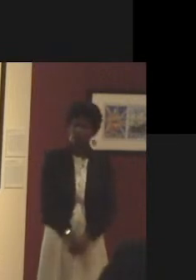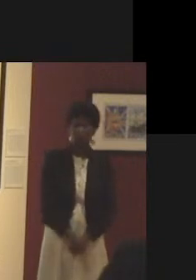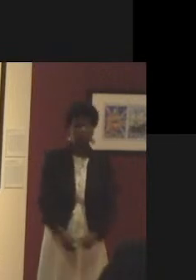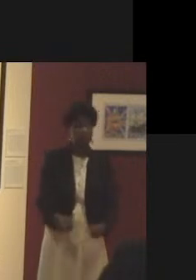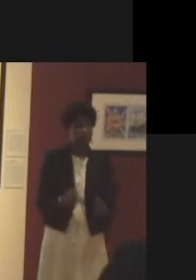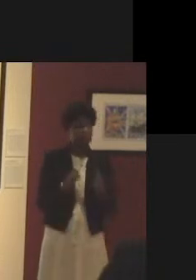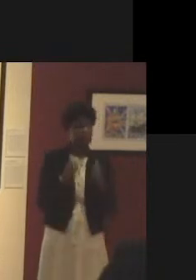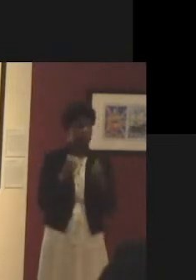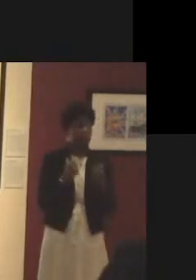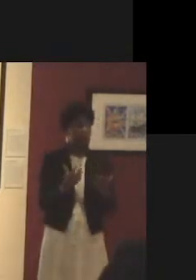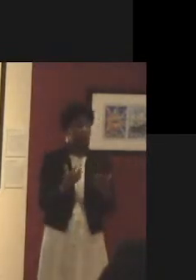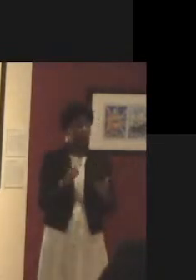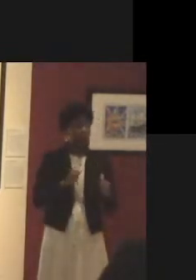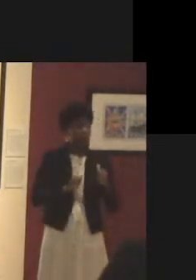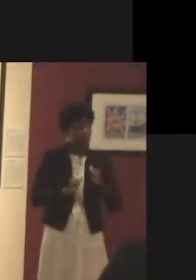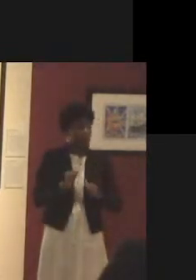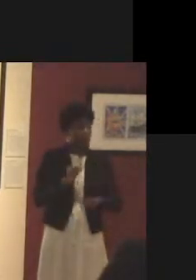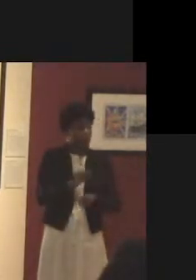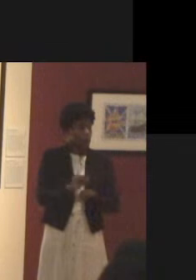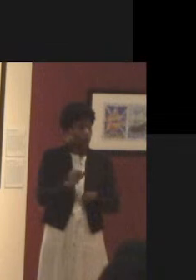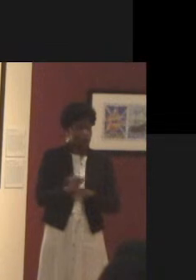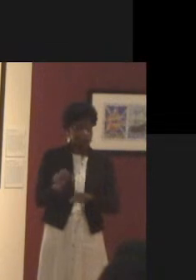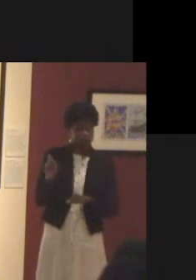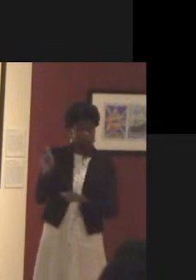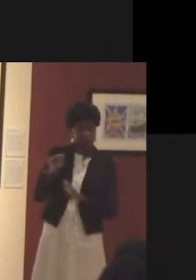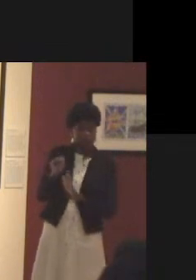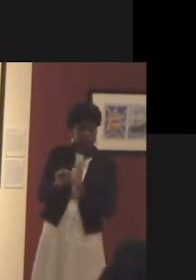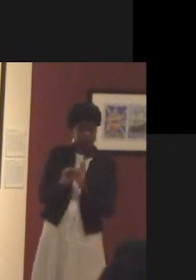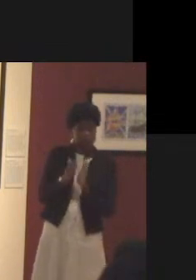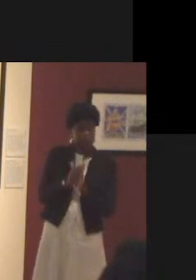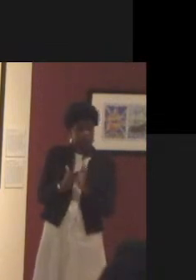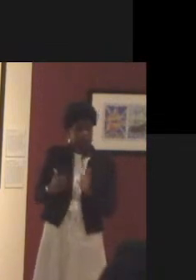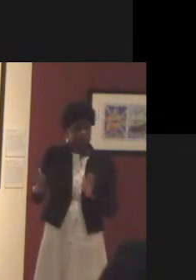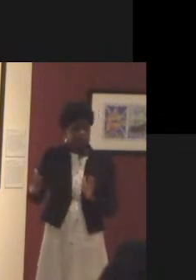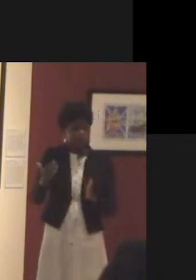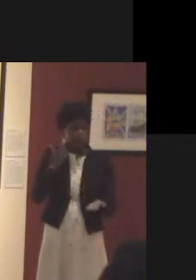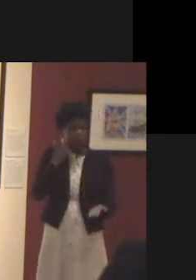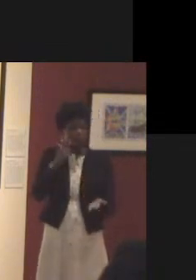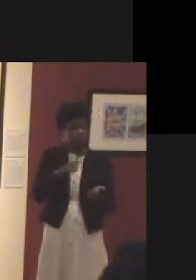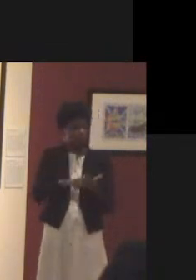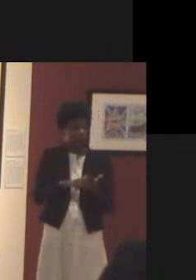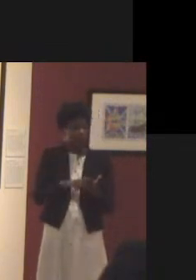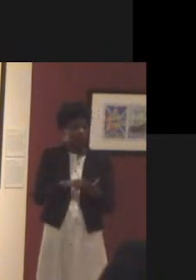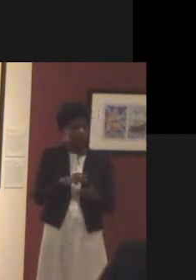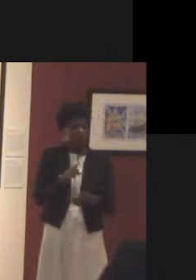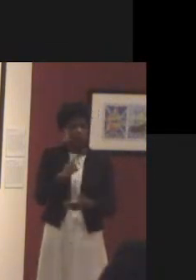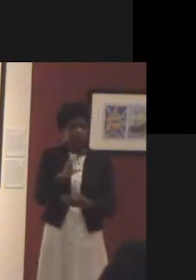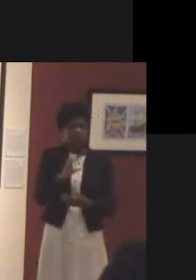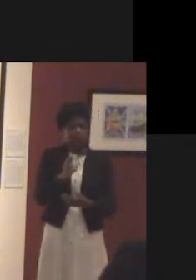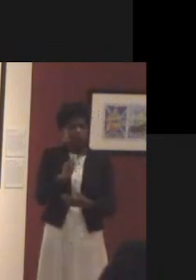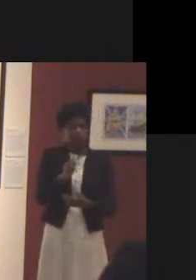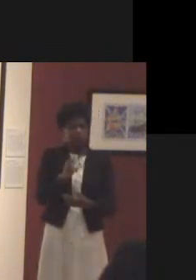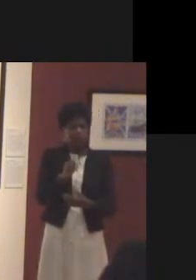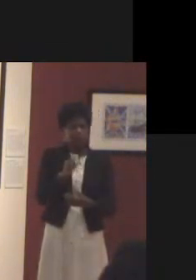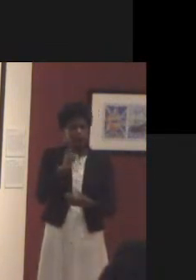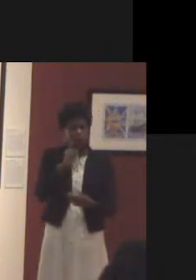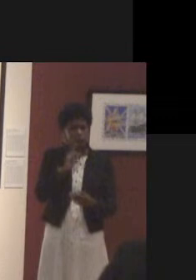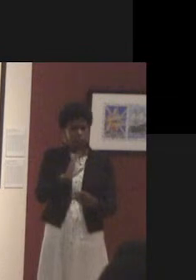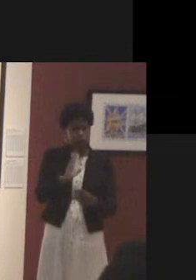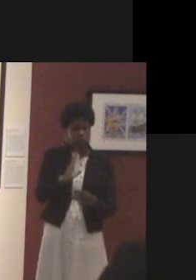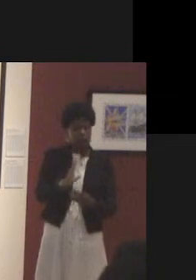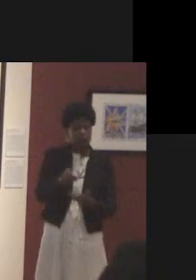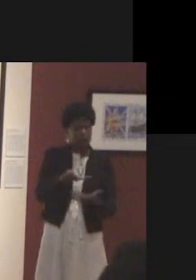Many of the performance works from this period have been recognized by critics for their direct engagement